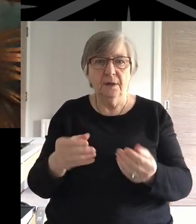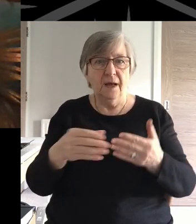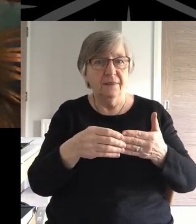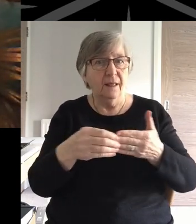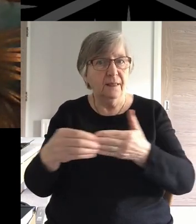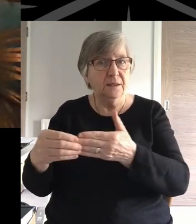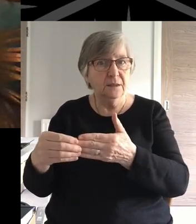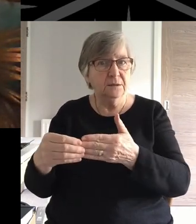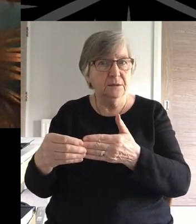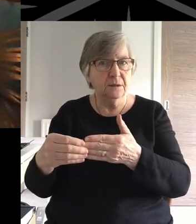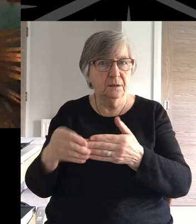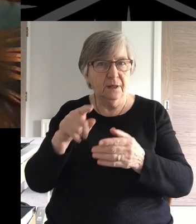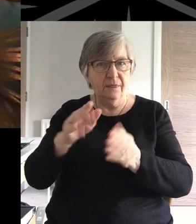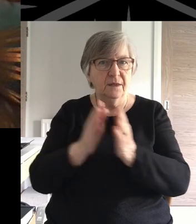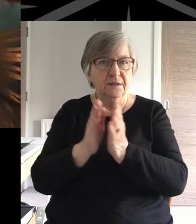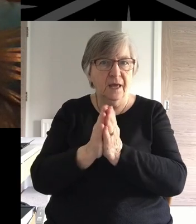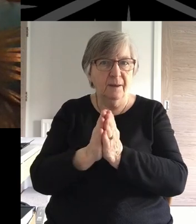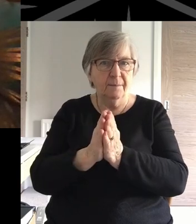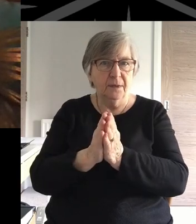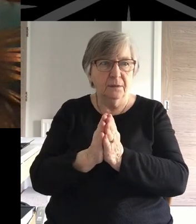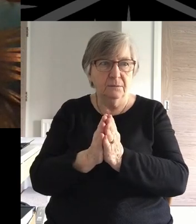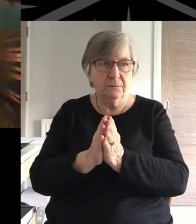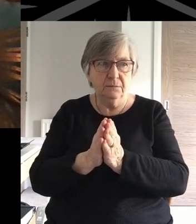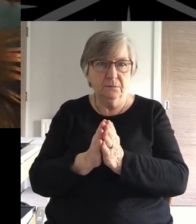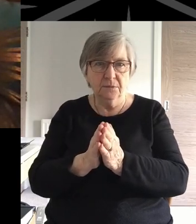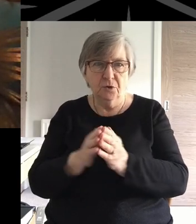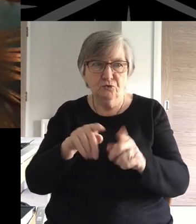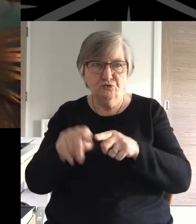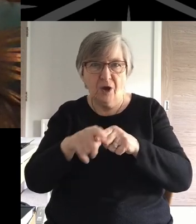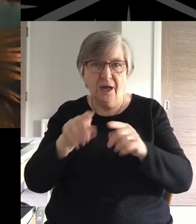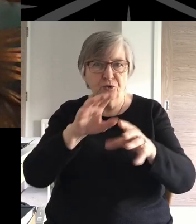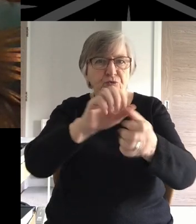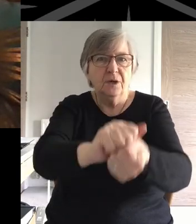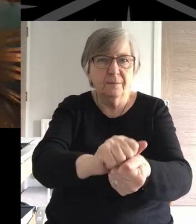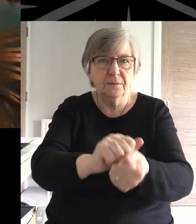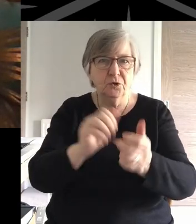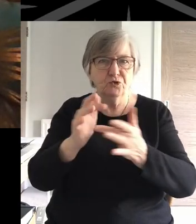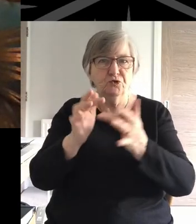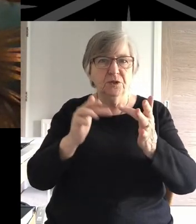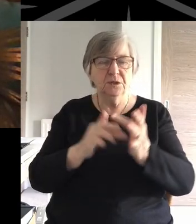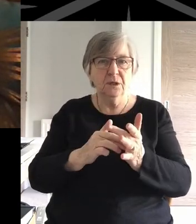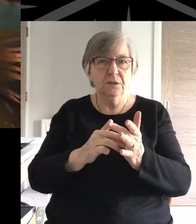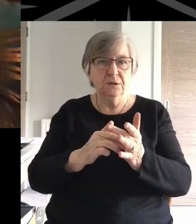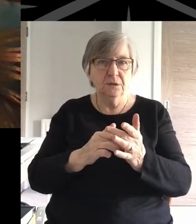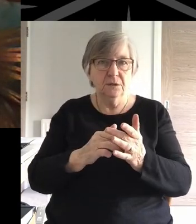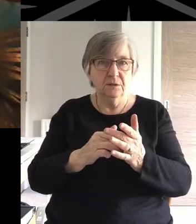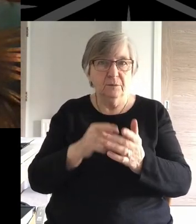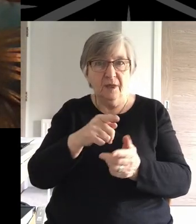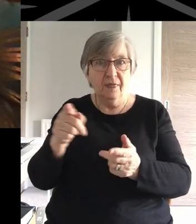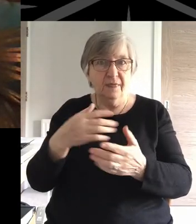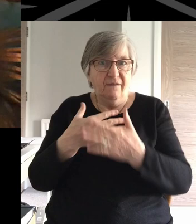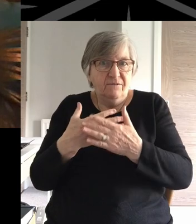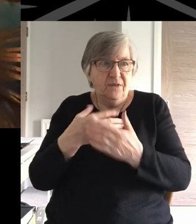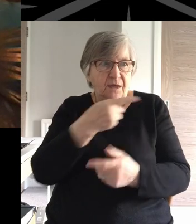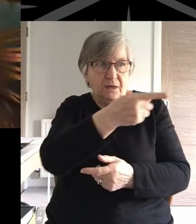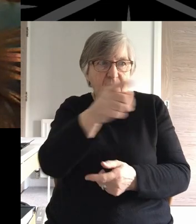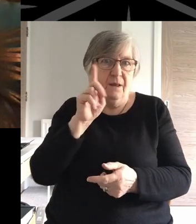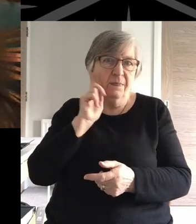And the chief priests and the scribes that very hour sought to lay hands on him, but they feared the people,